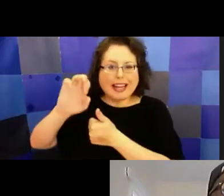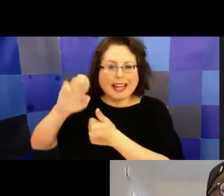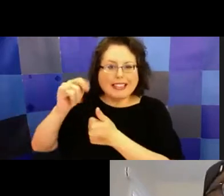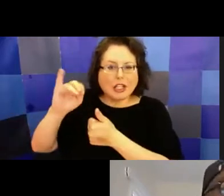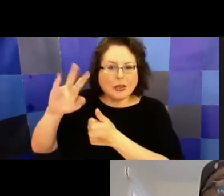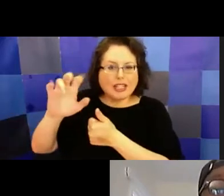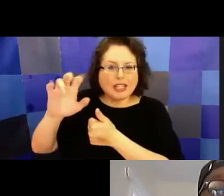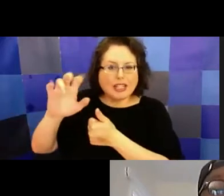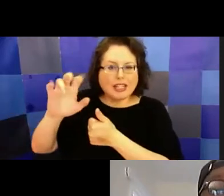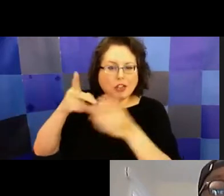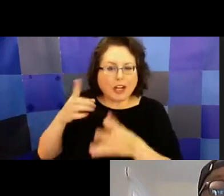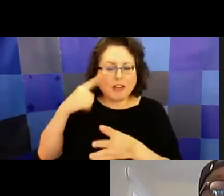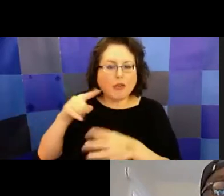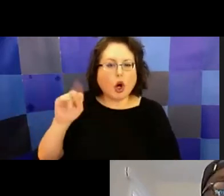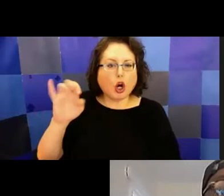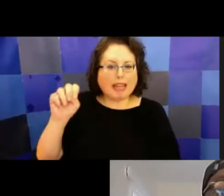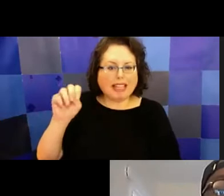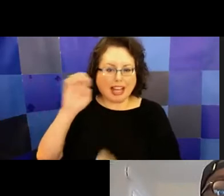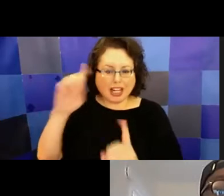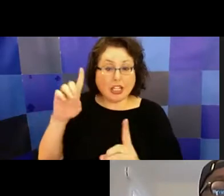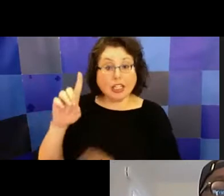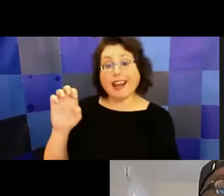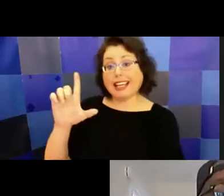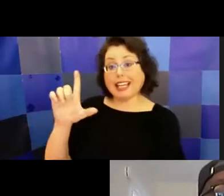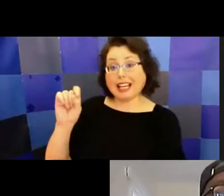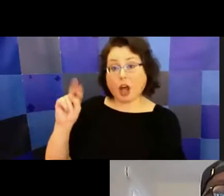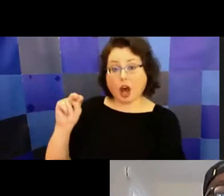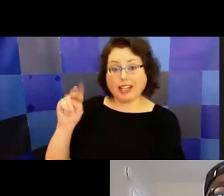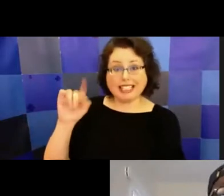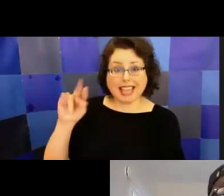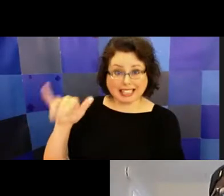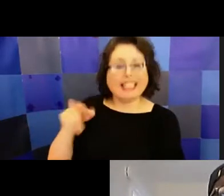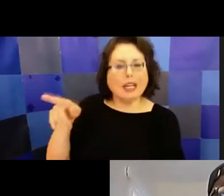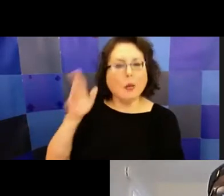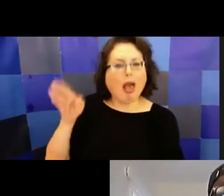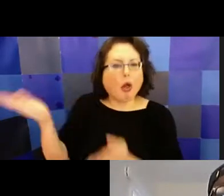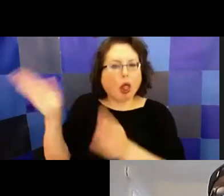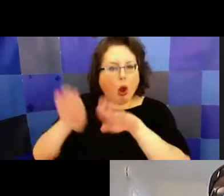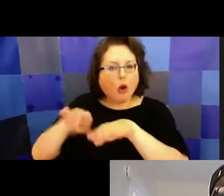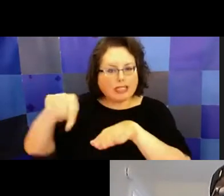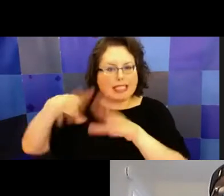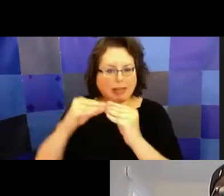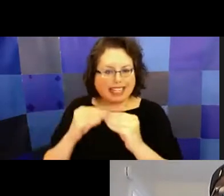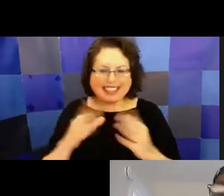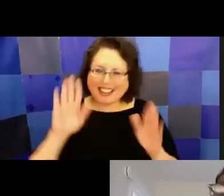Urban Education, Dr. Elon Dancy, to close us out. How are you doing, Dr.